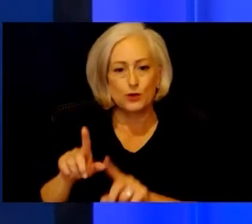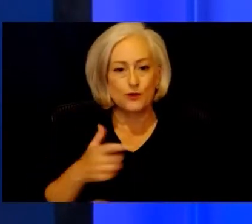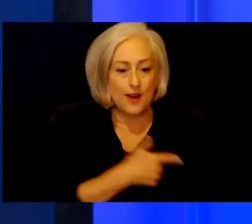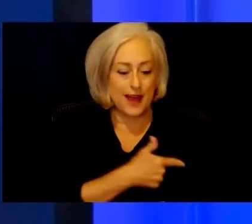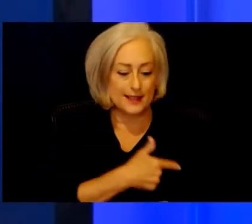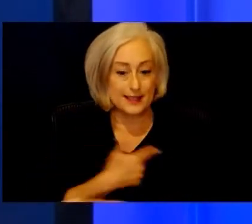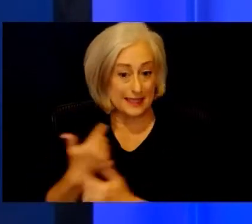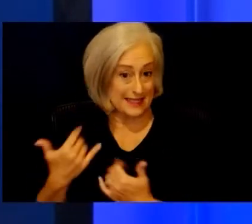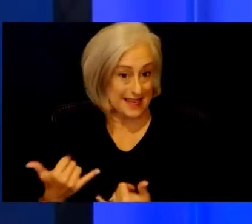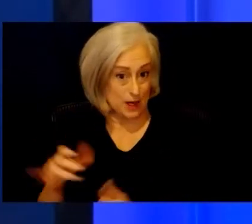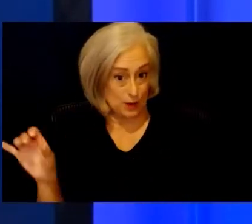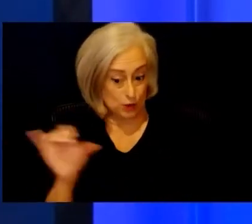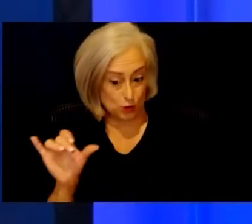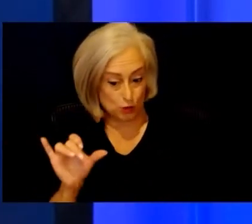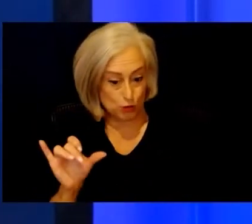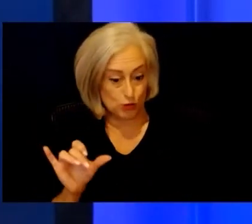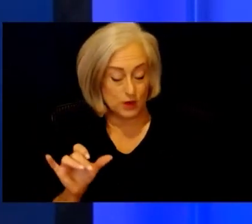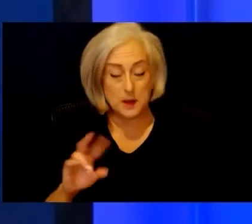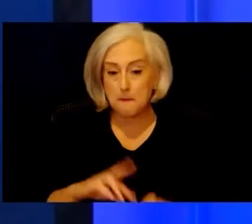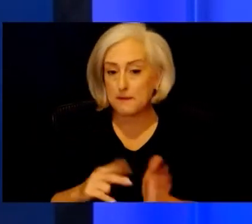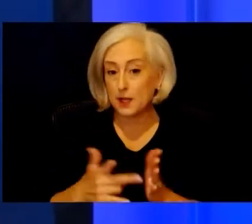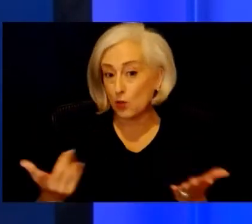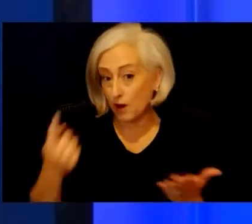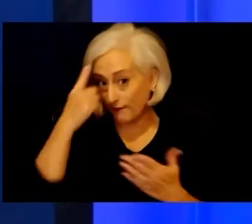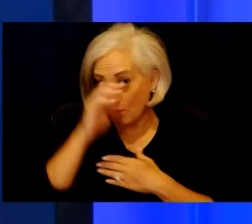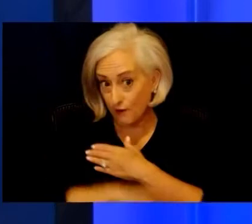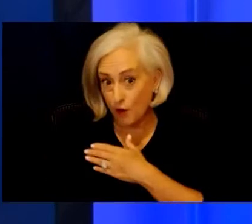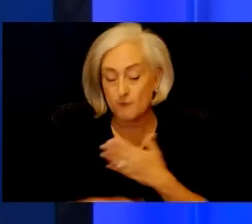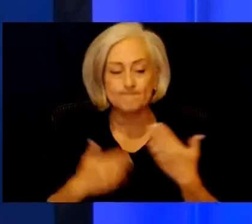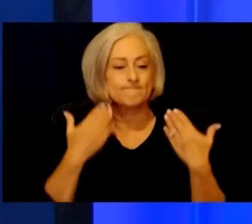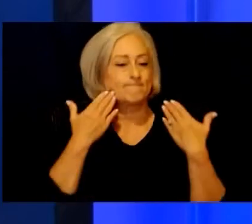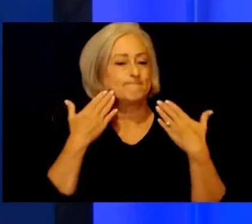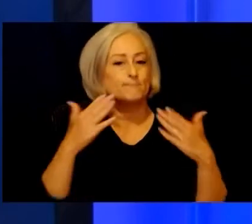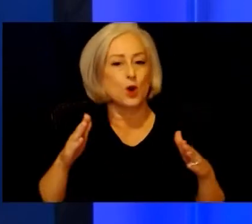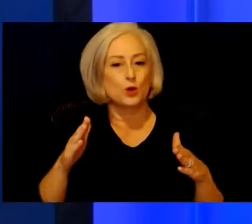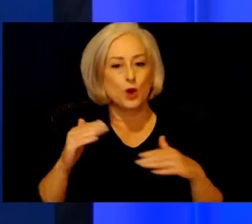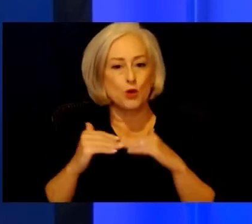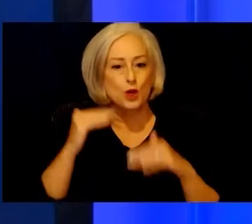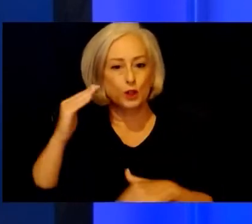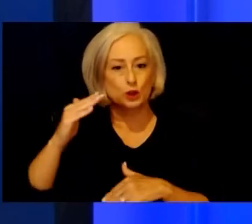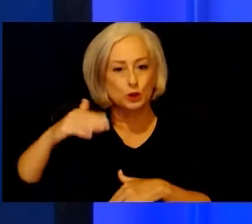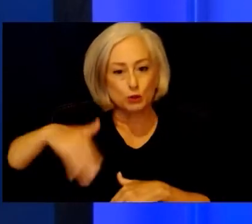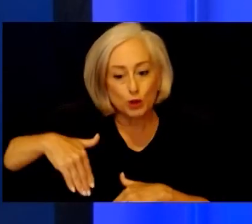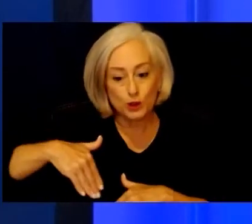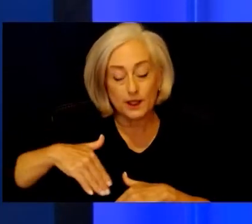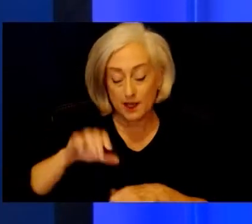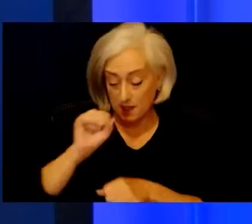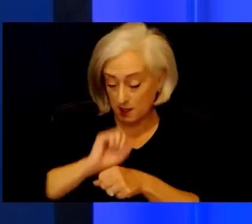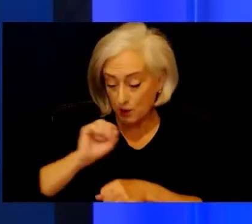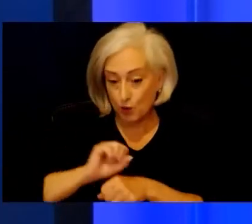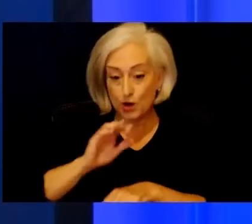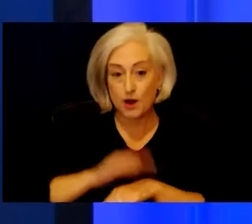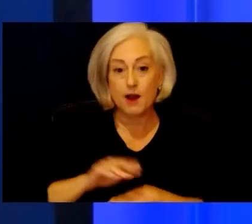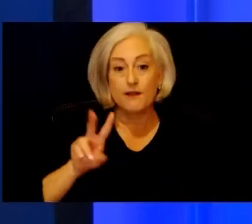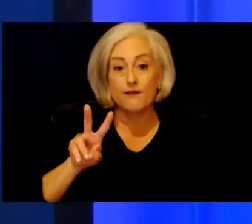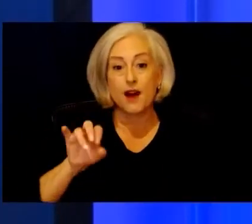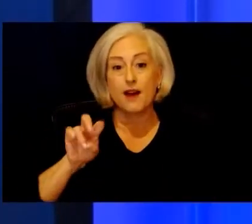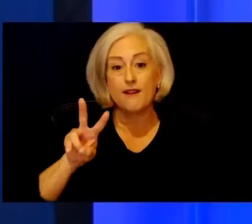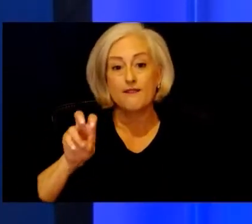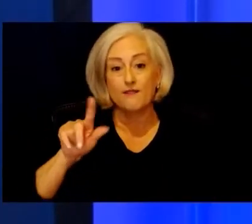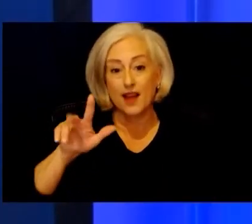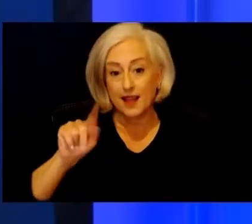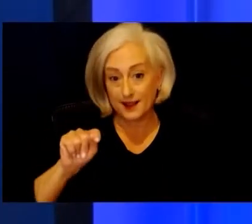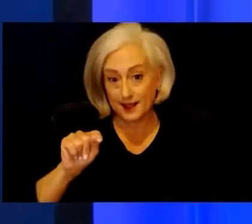I know that we have said they were working on a bivalent vaccine, meaning one of the components of the vaccine is the